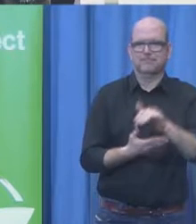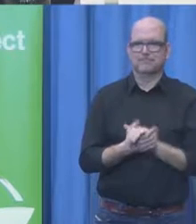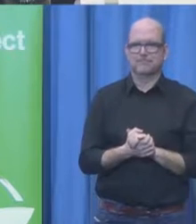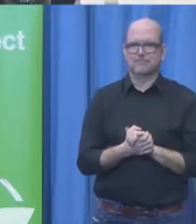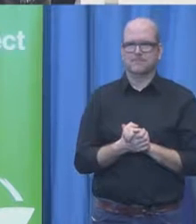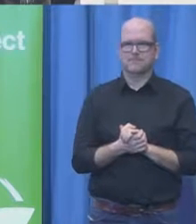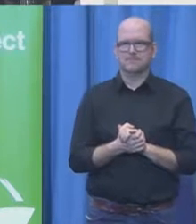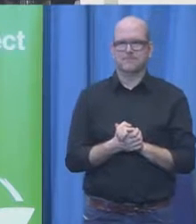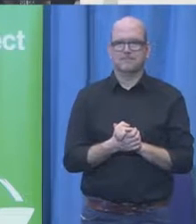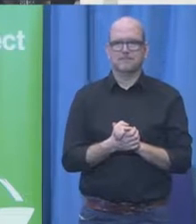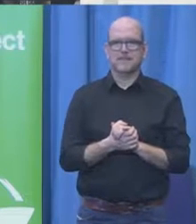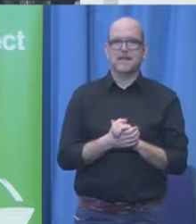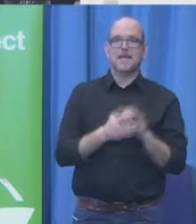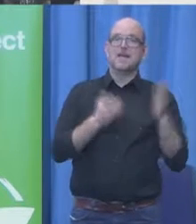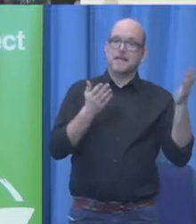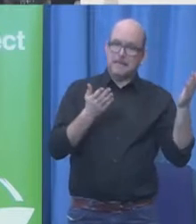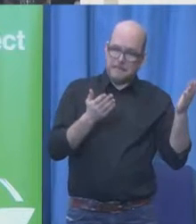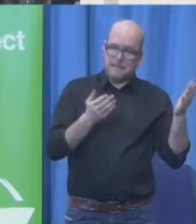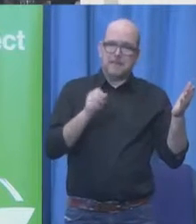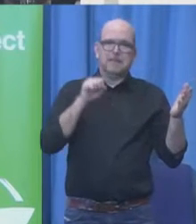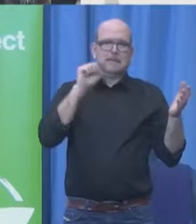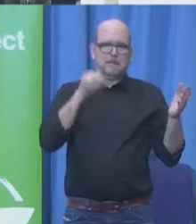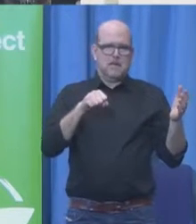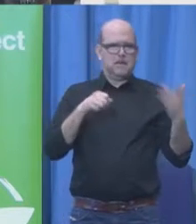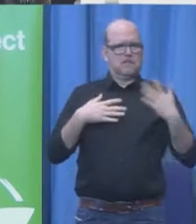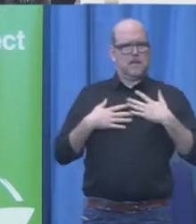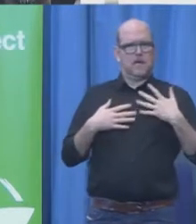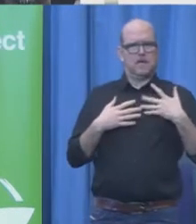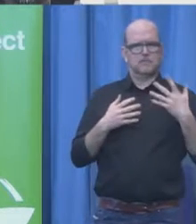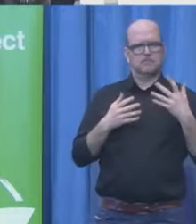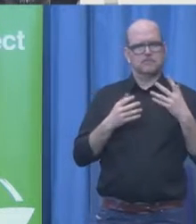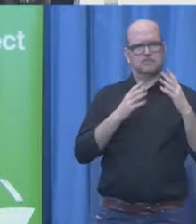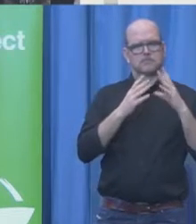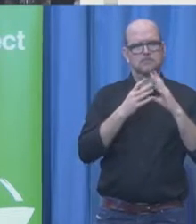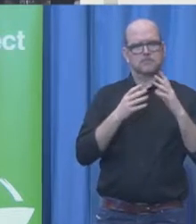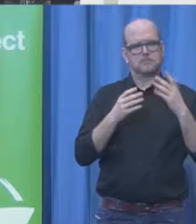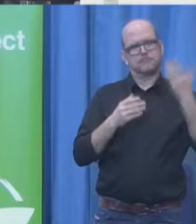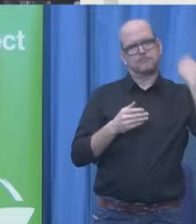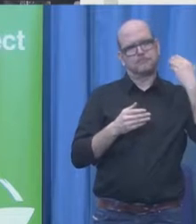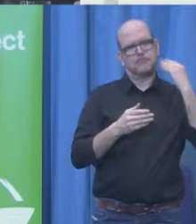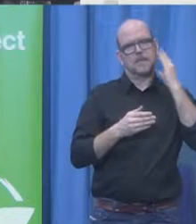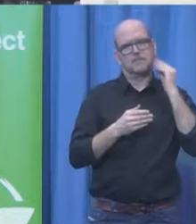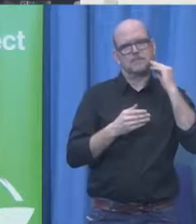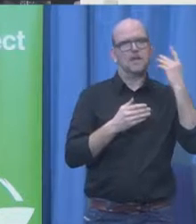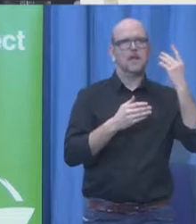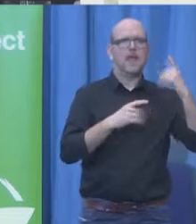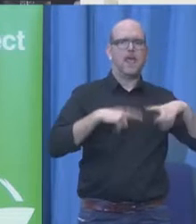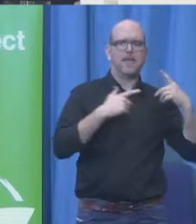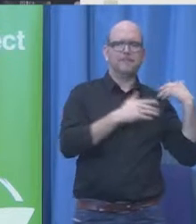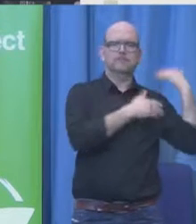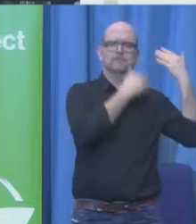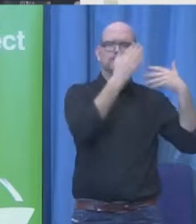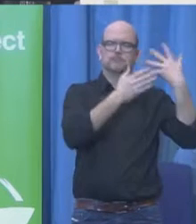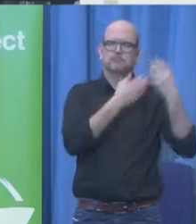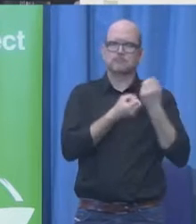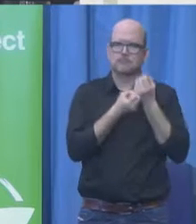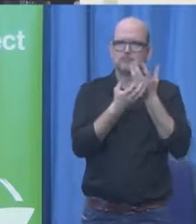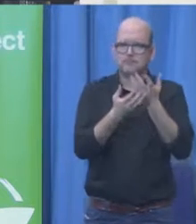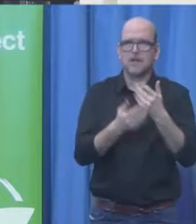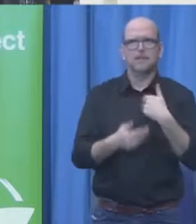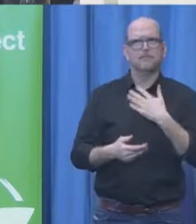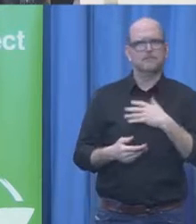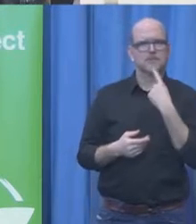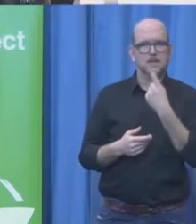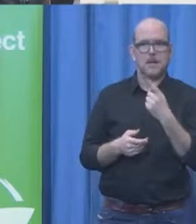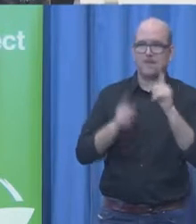can tell my story to them and they see my performance. It would be my ambition to be elected to Dáil Éireann by the people